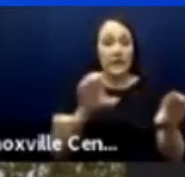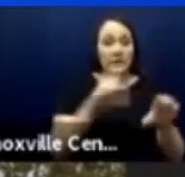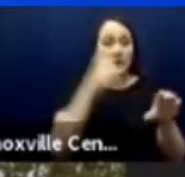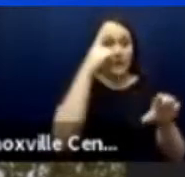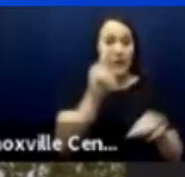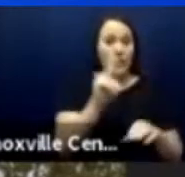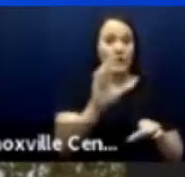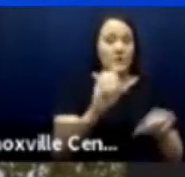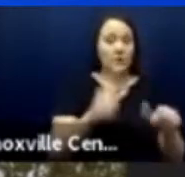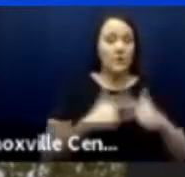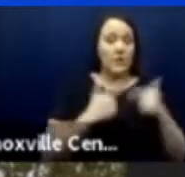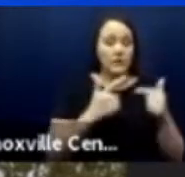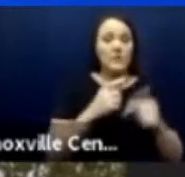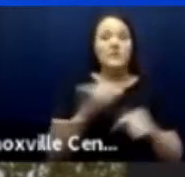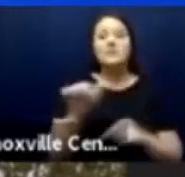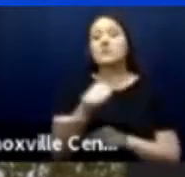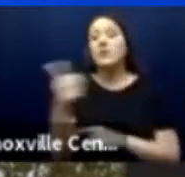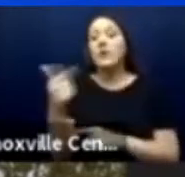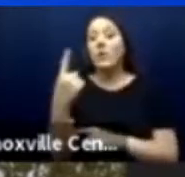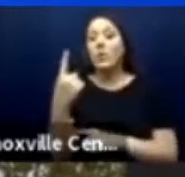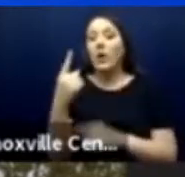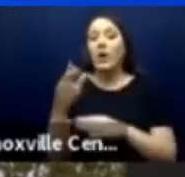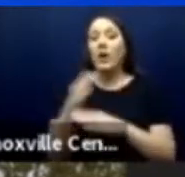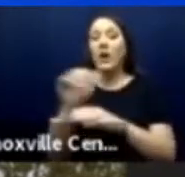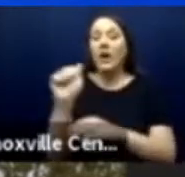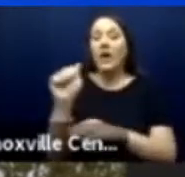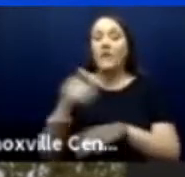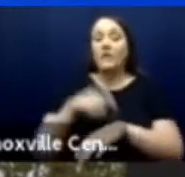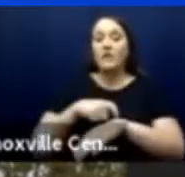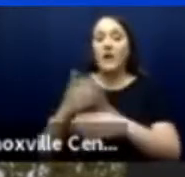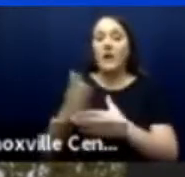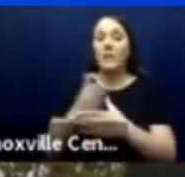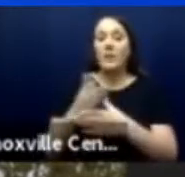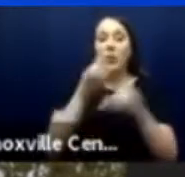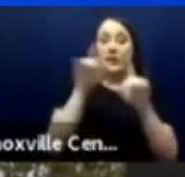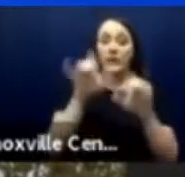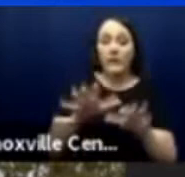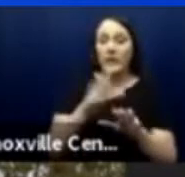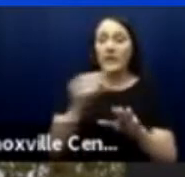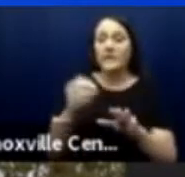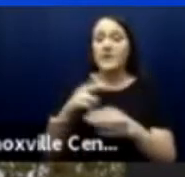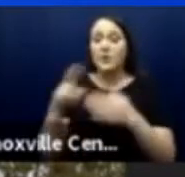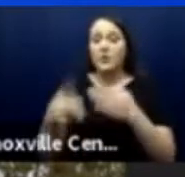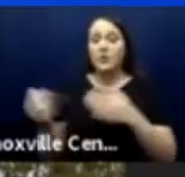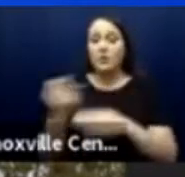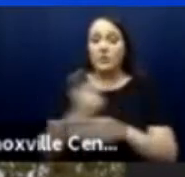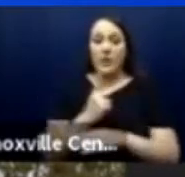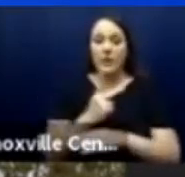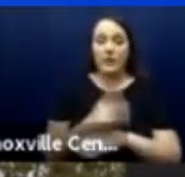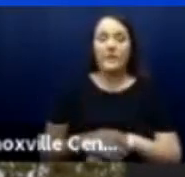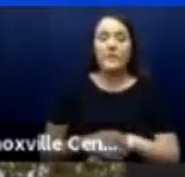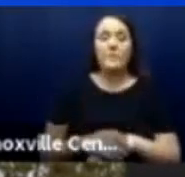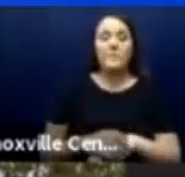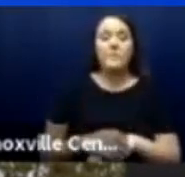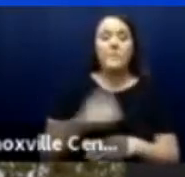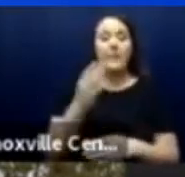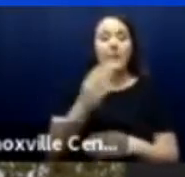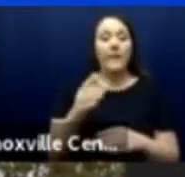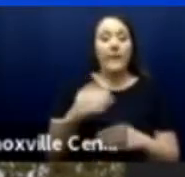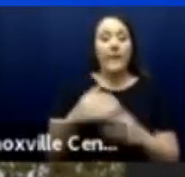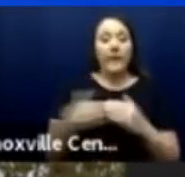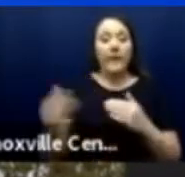residents, and another for the average time between specimen collection and lab report data. Over the